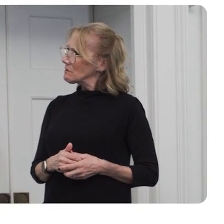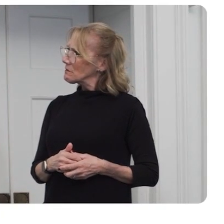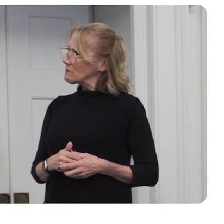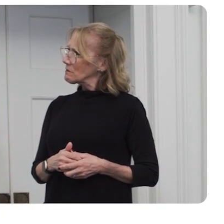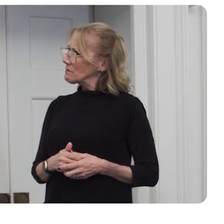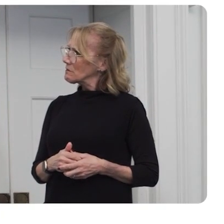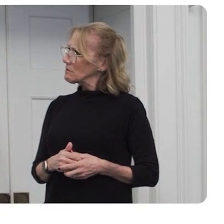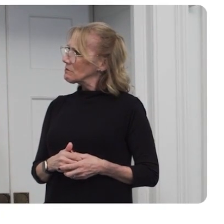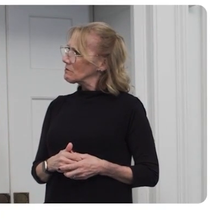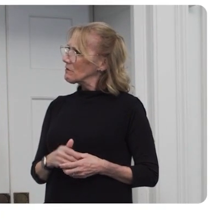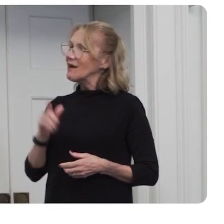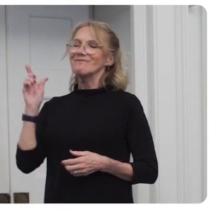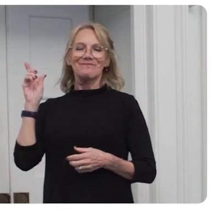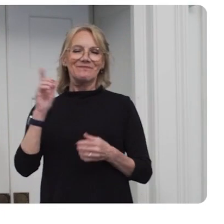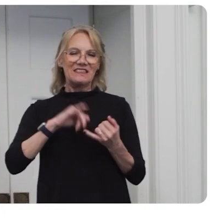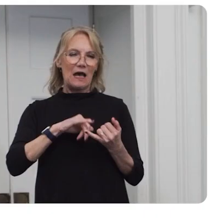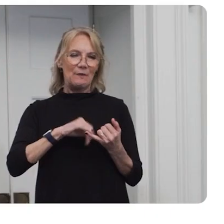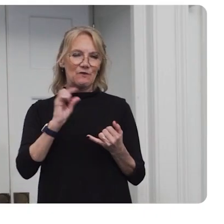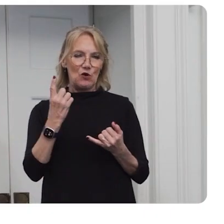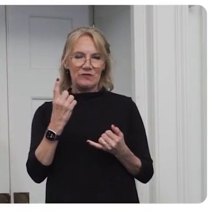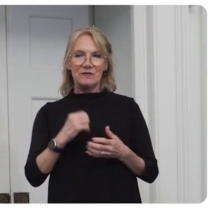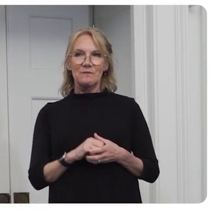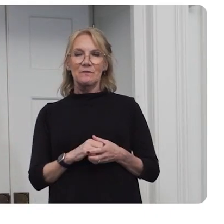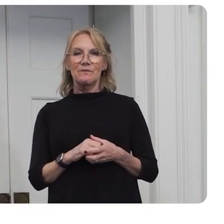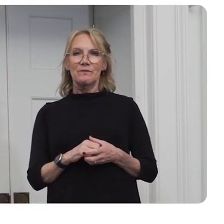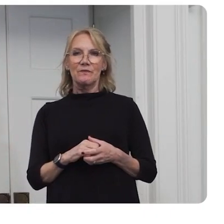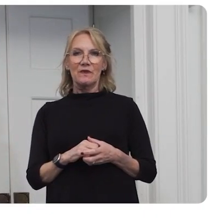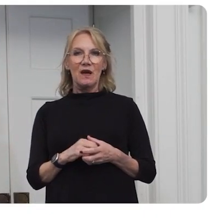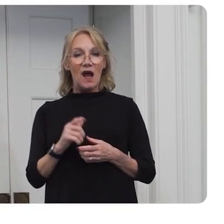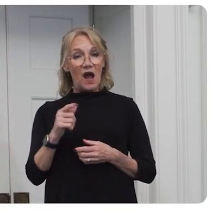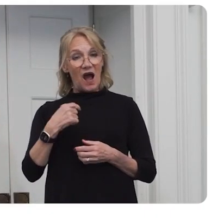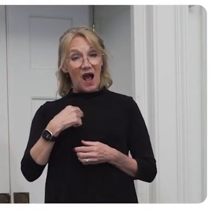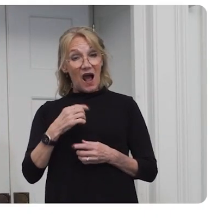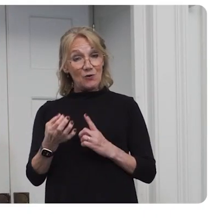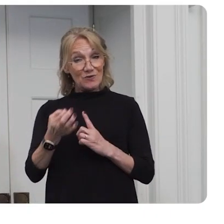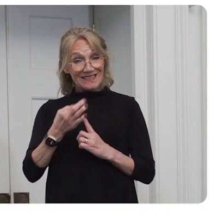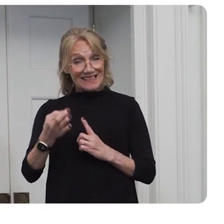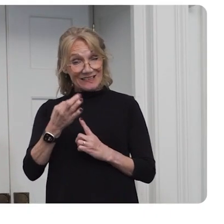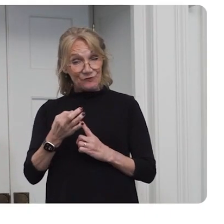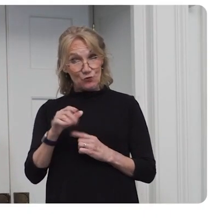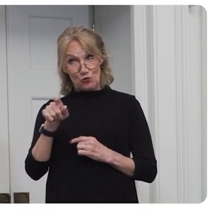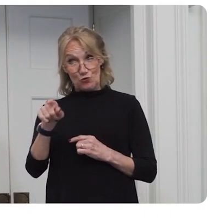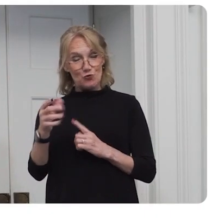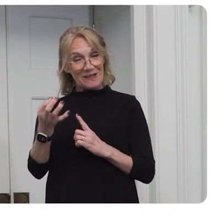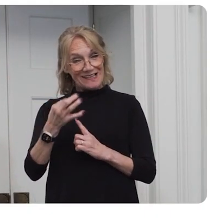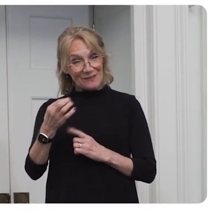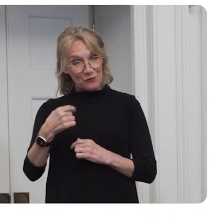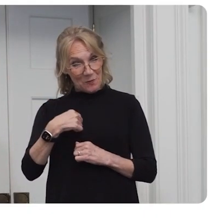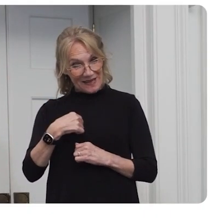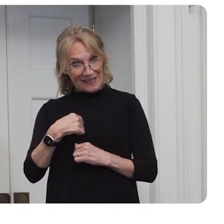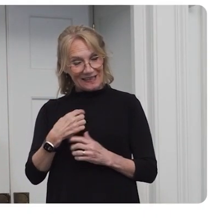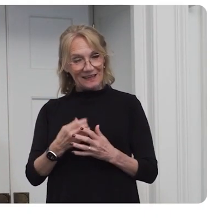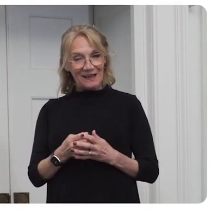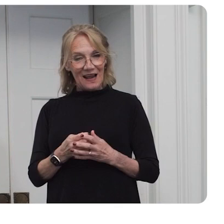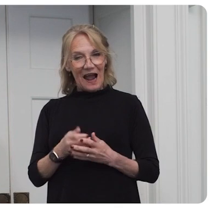out, did Simon? Yeah. Yeah, so I was interviewed, wasn't I, by you,